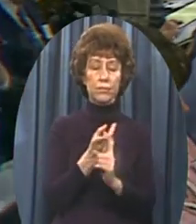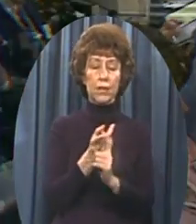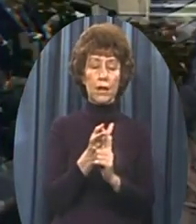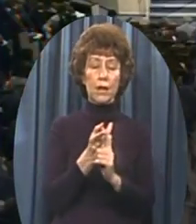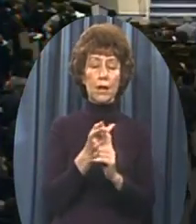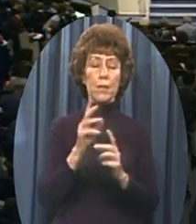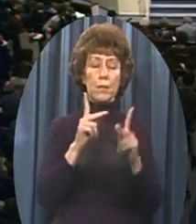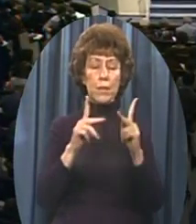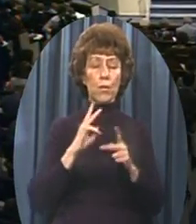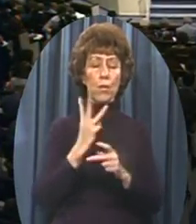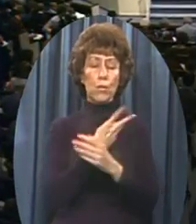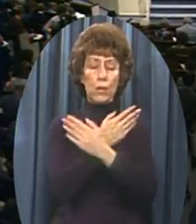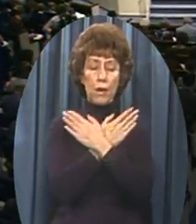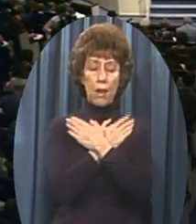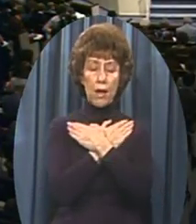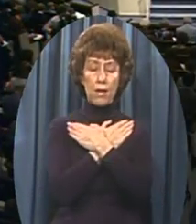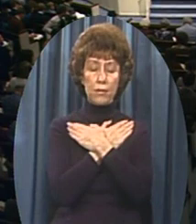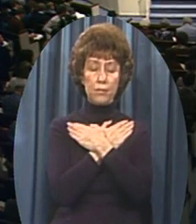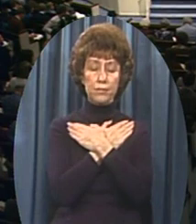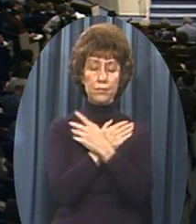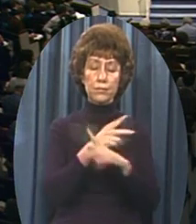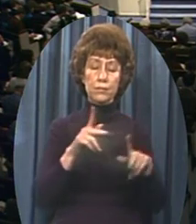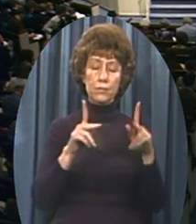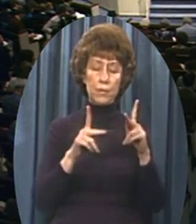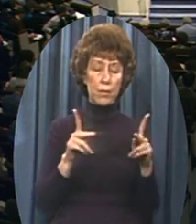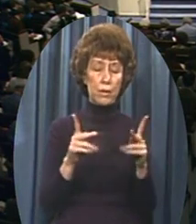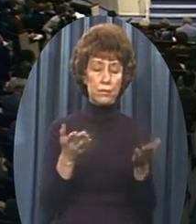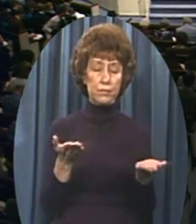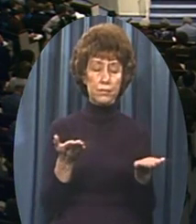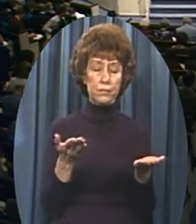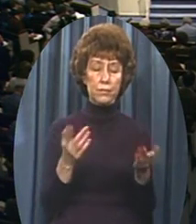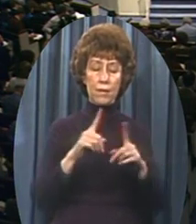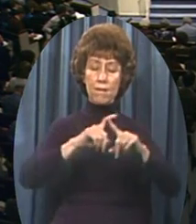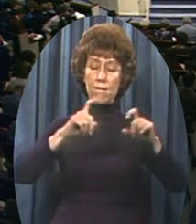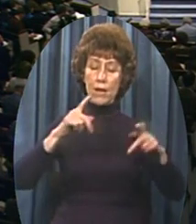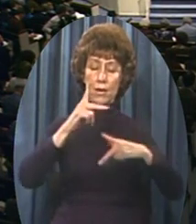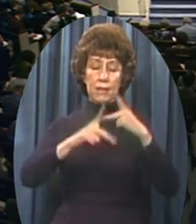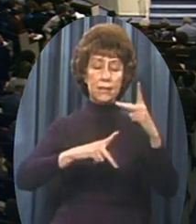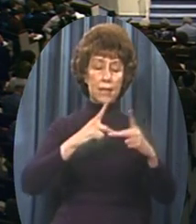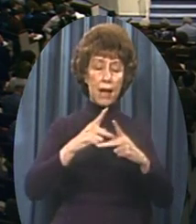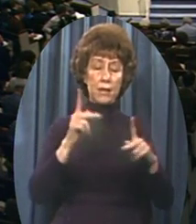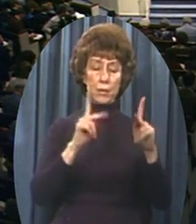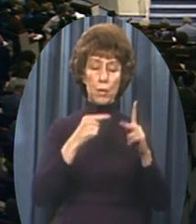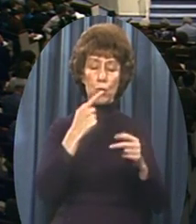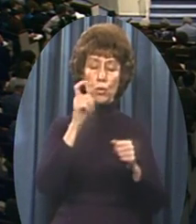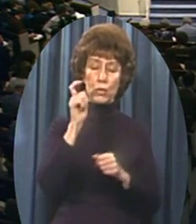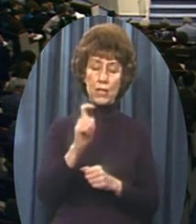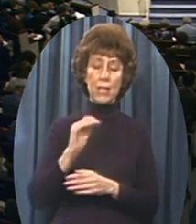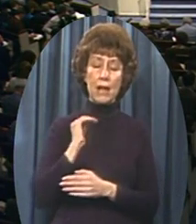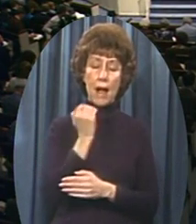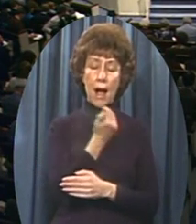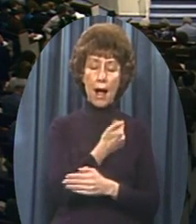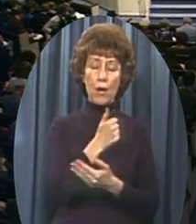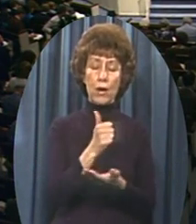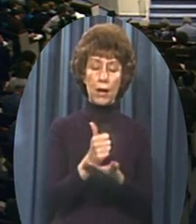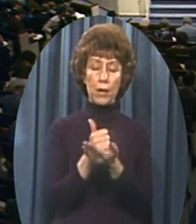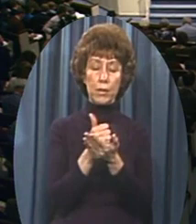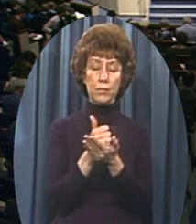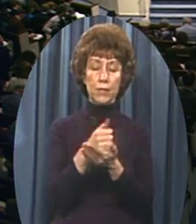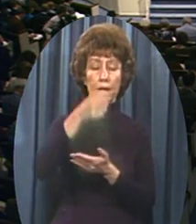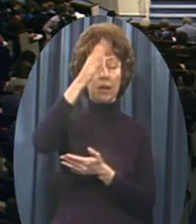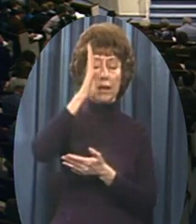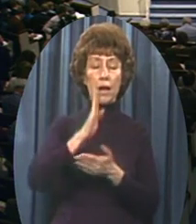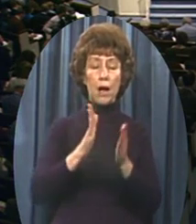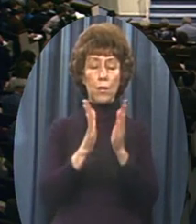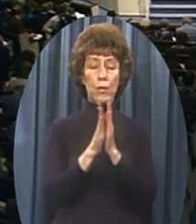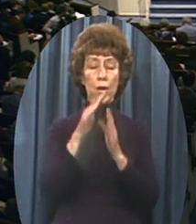ones, people, all kinds of people who need our help. God, we